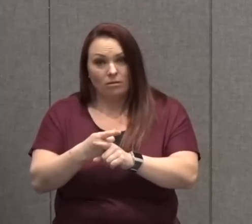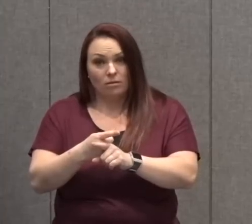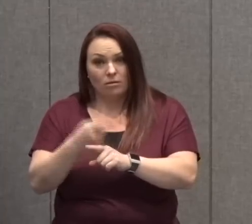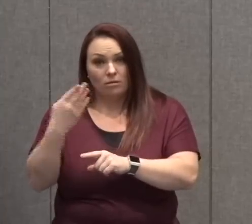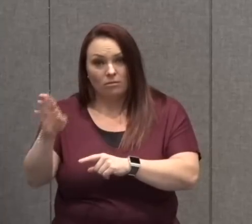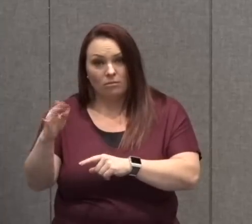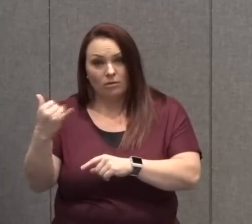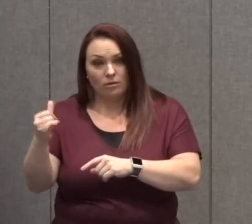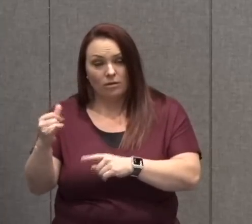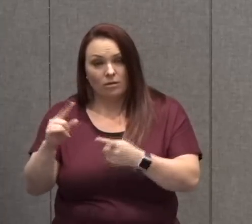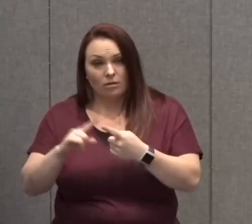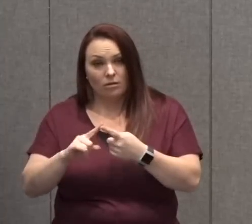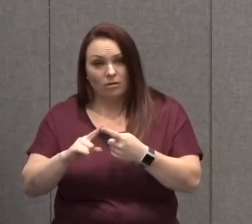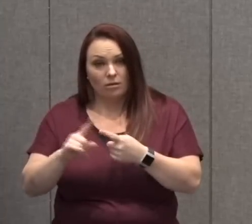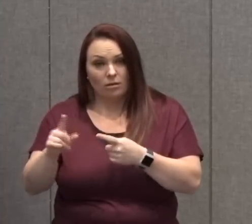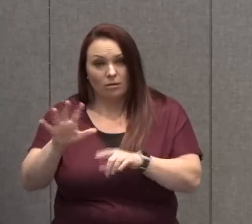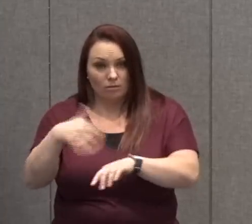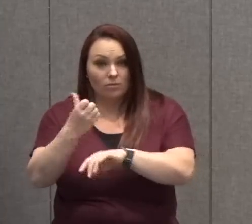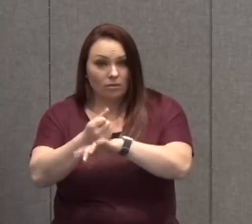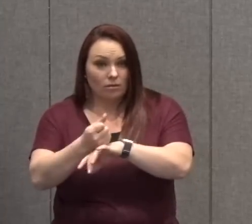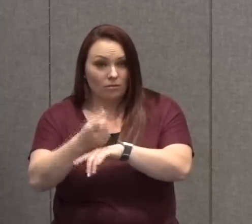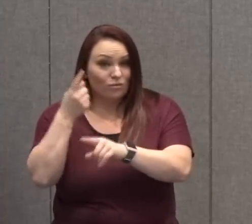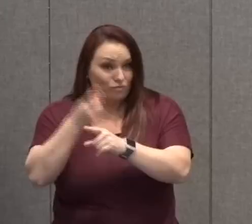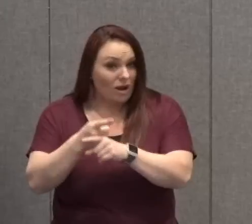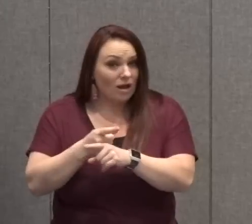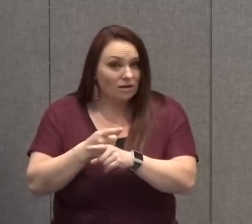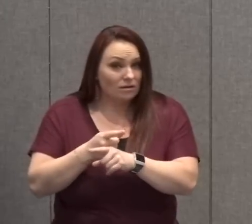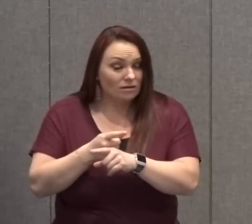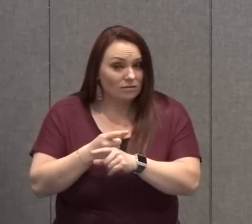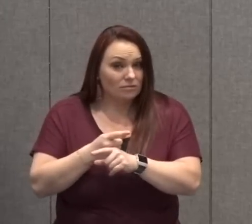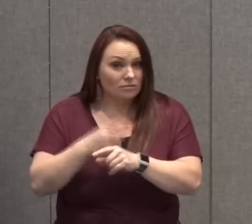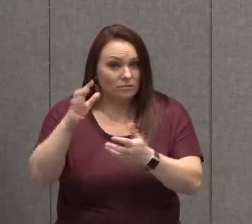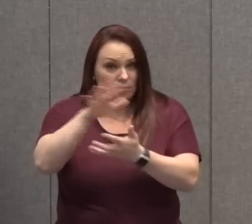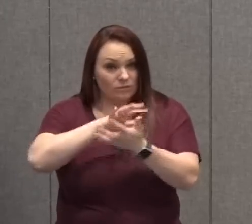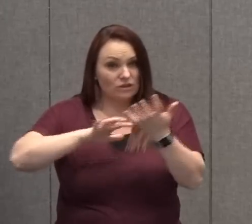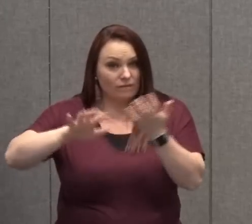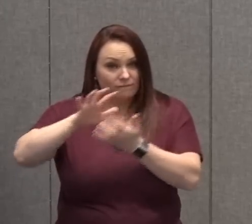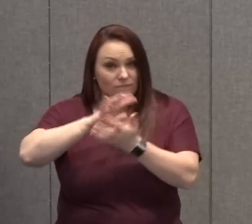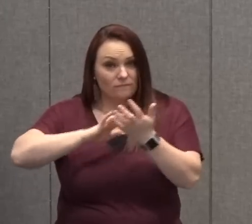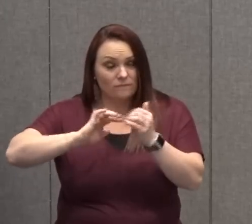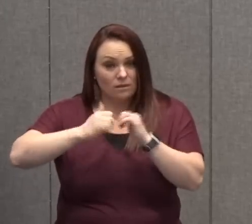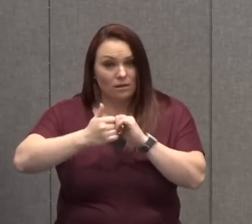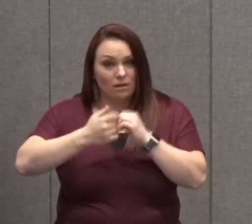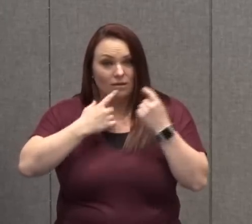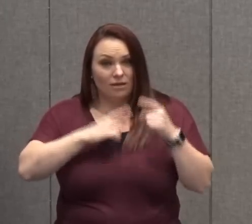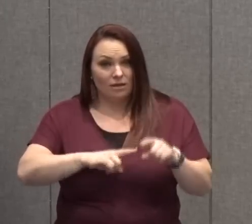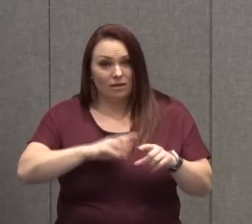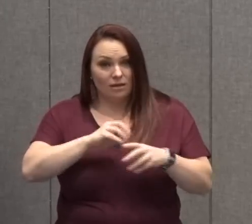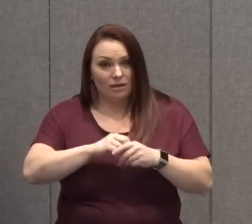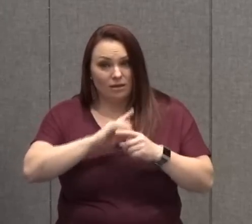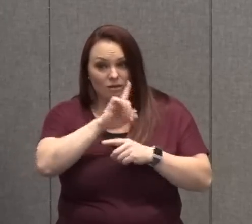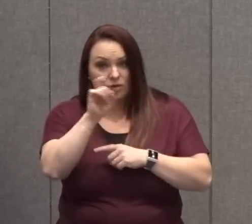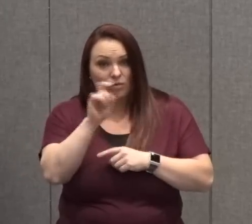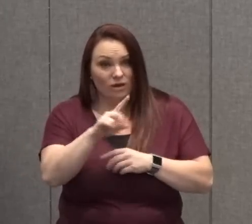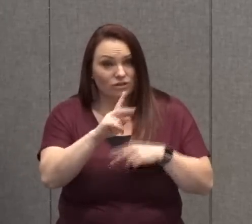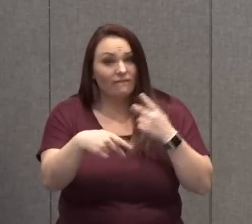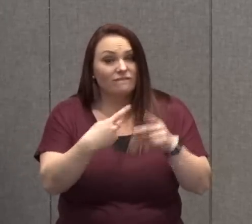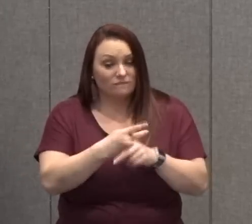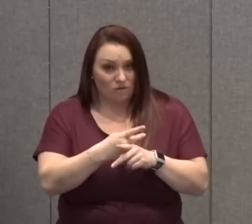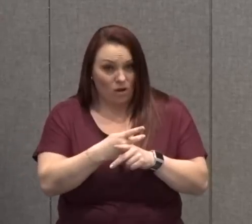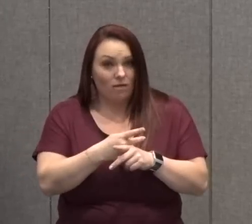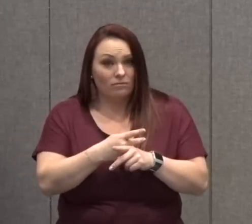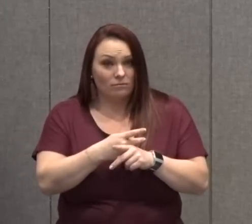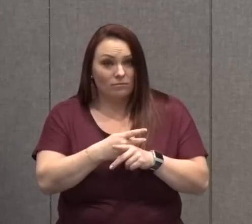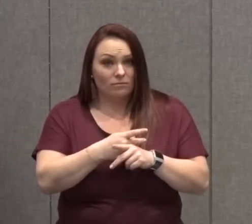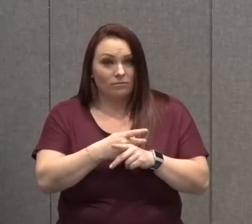appreciate blue yellow I don't know what color they are but it is a lock so you are right right and remember I was confused about answering in a question form okay I